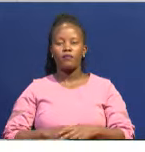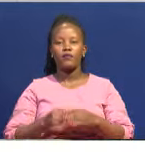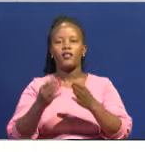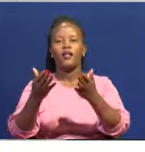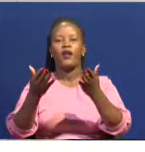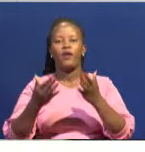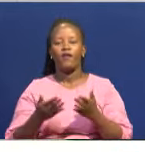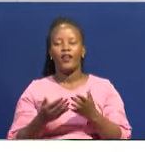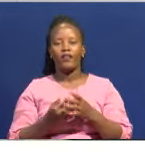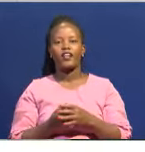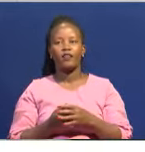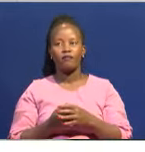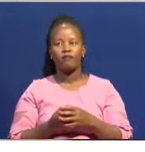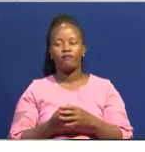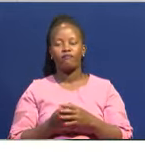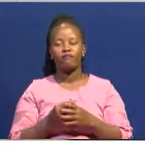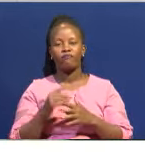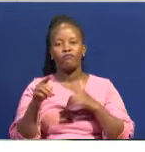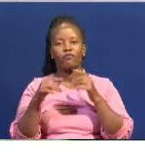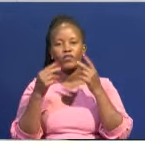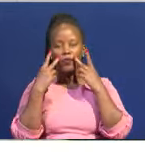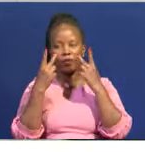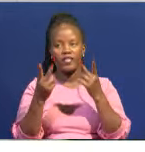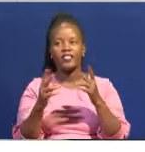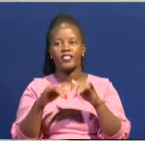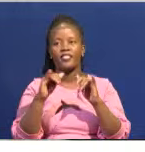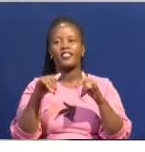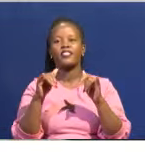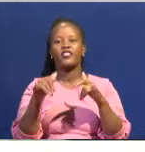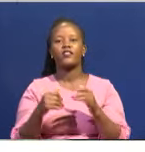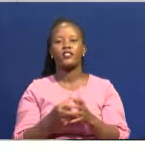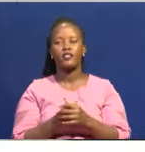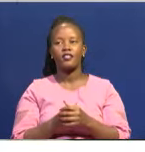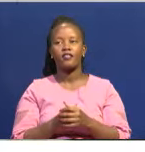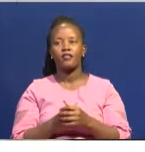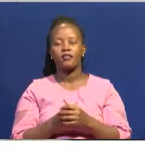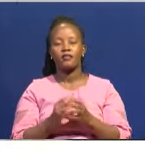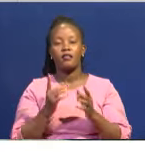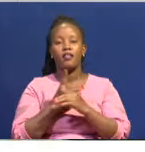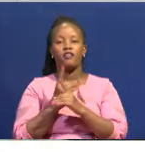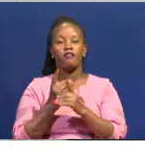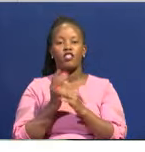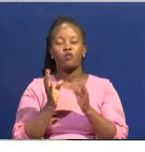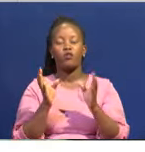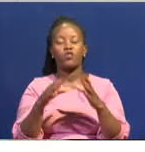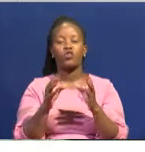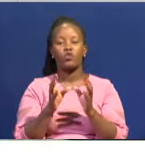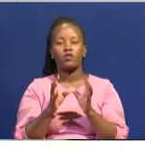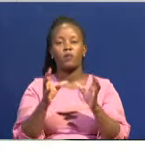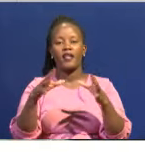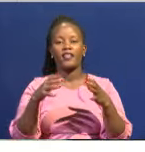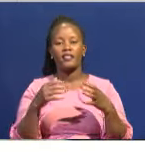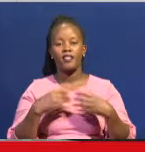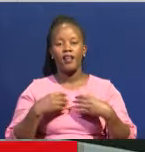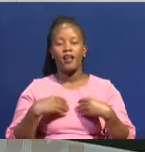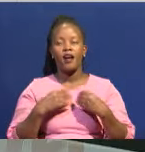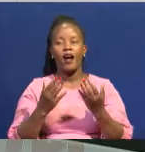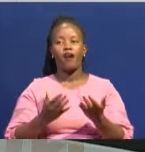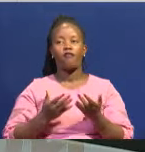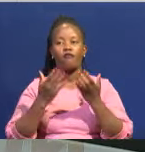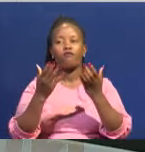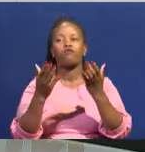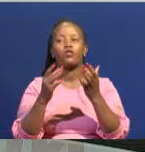Welcome back. You're still on Prime Edition, and opposition parties have submitted an impeachment motion against South Korea's President